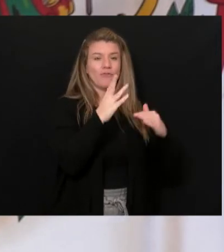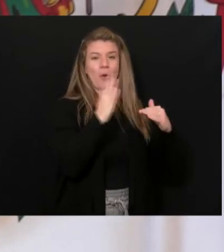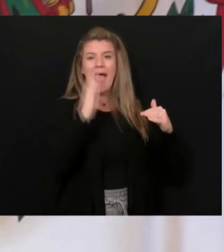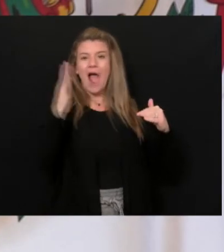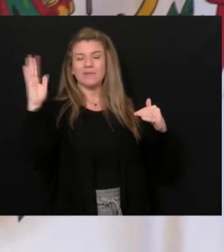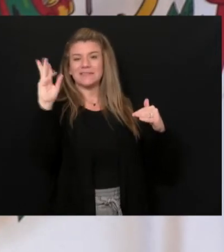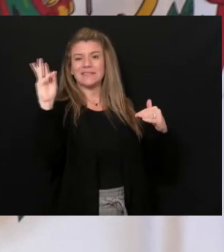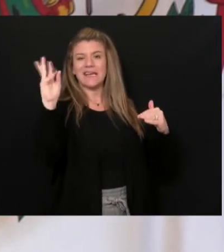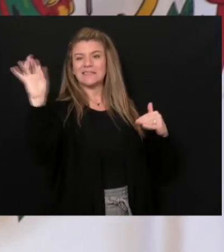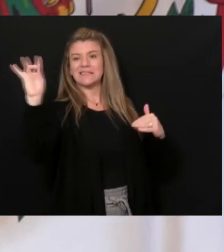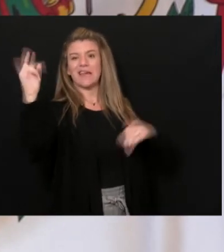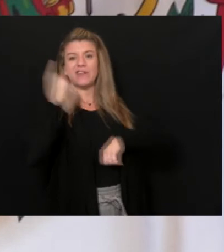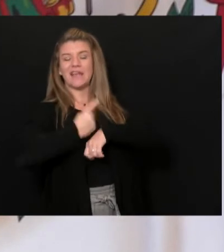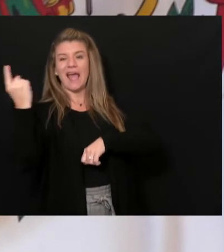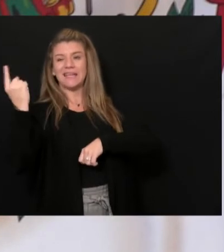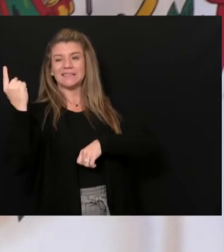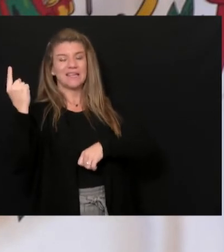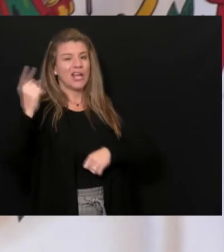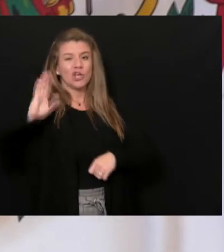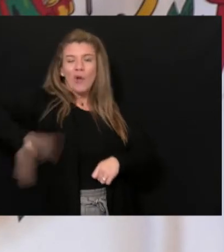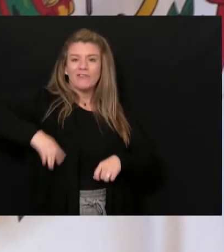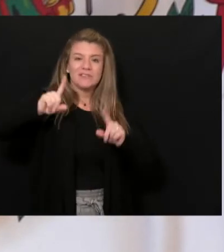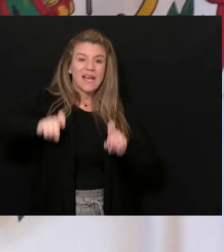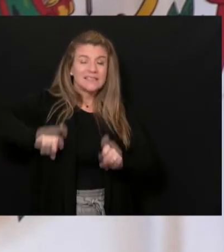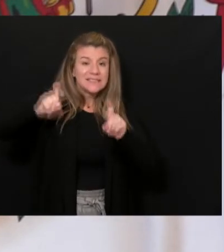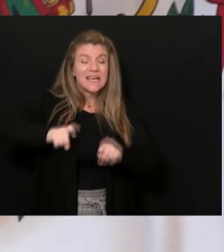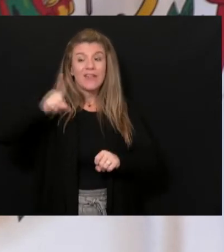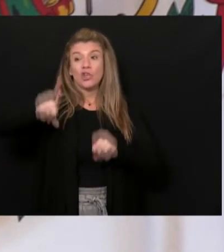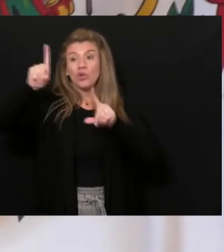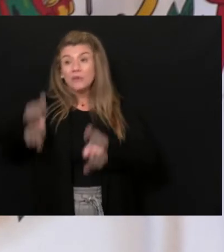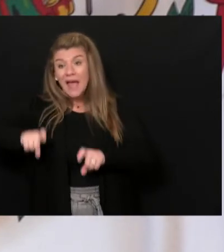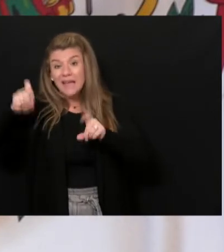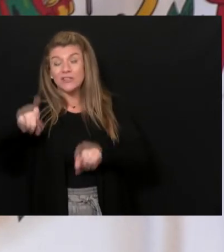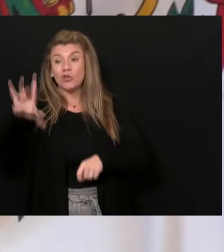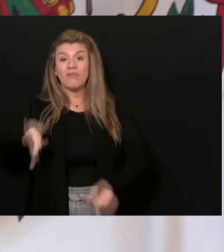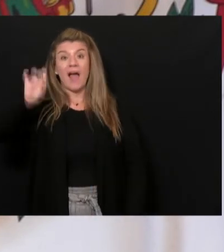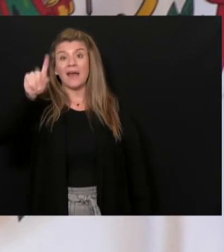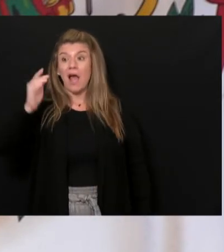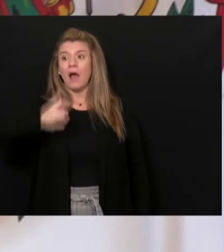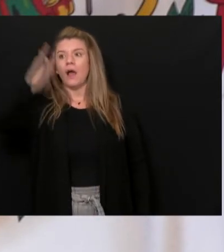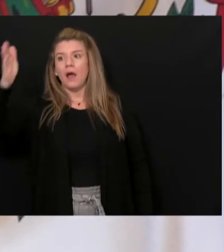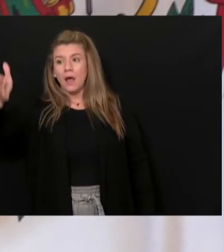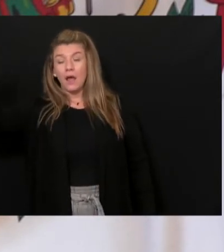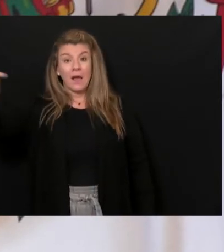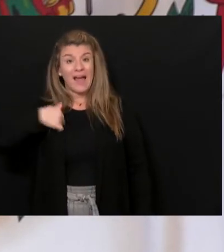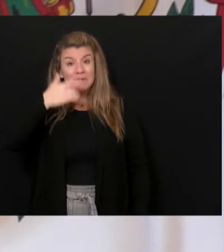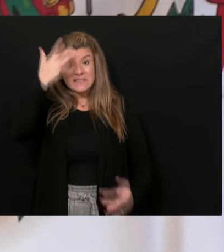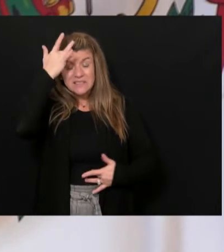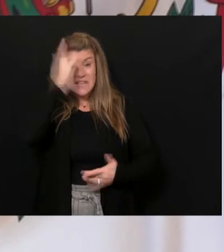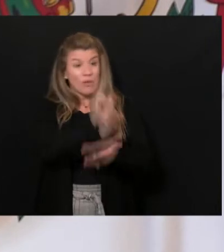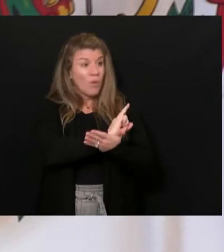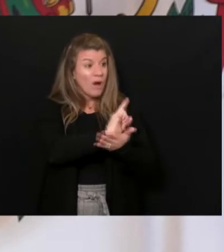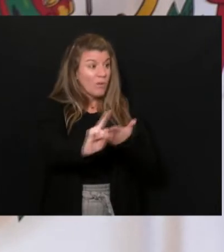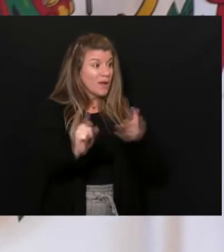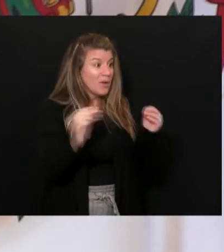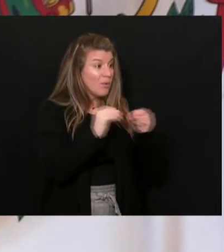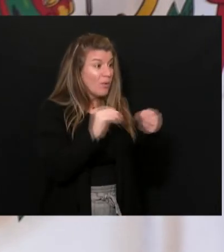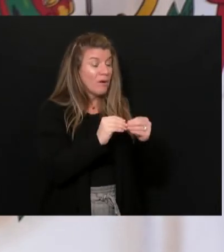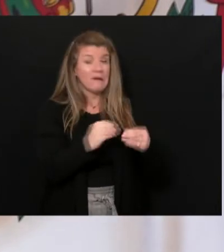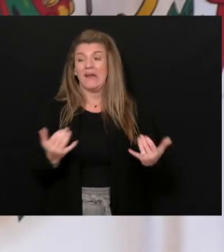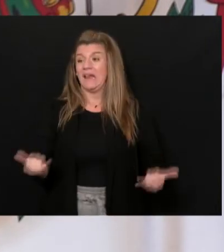7 days into this, you haven't been tested, and then all of a sudden you find out, dag, I've been sick for a week plus, and now I've